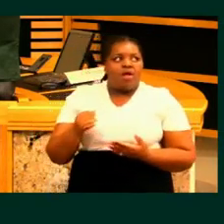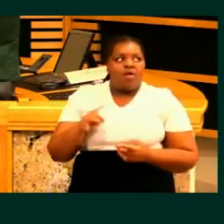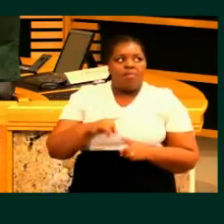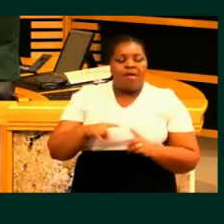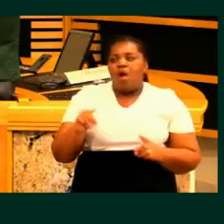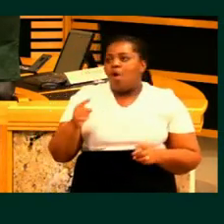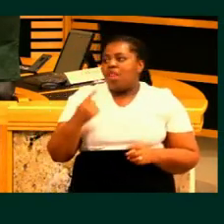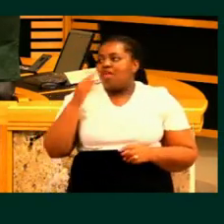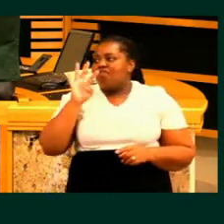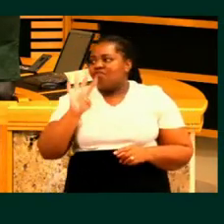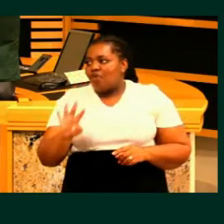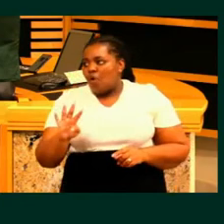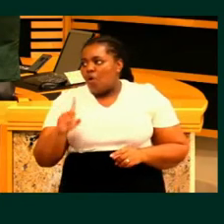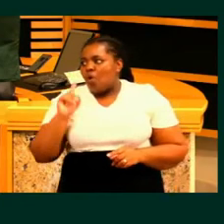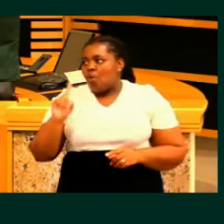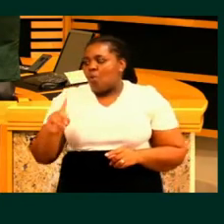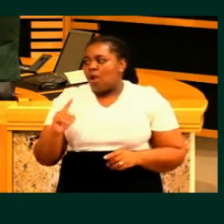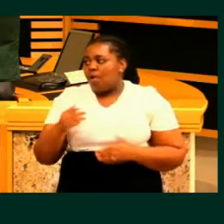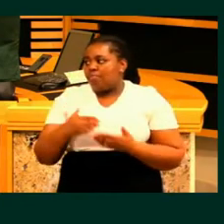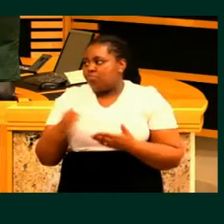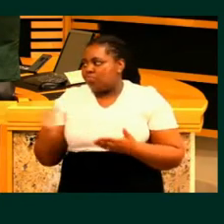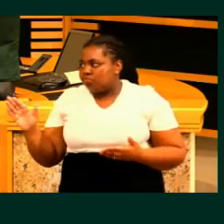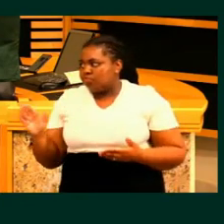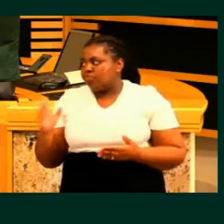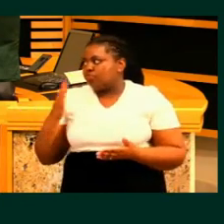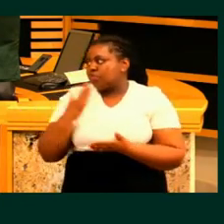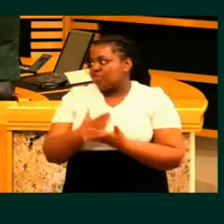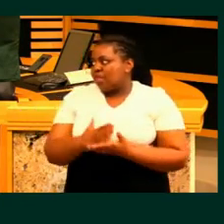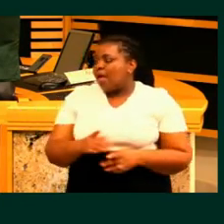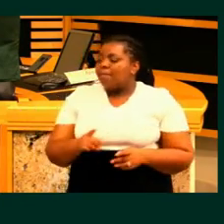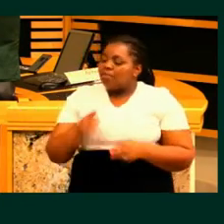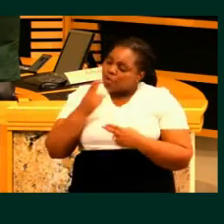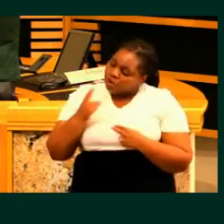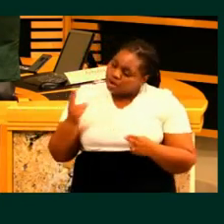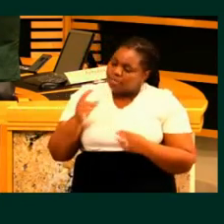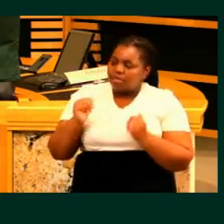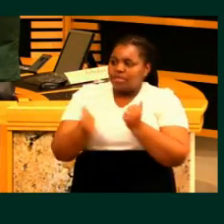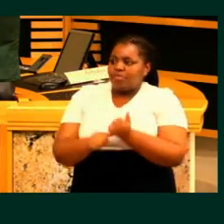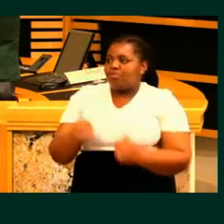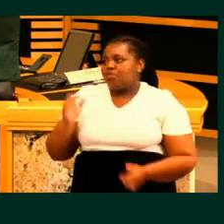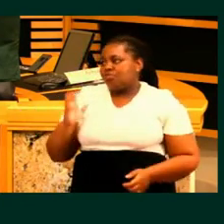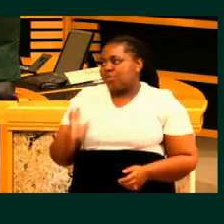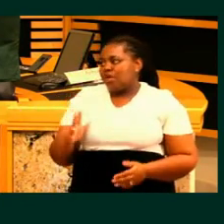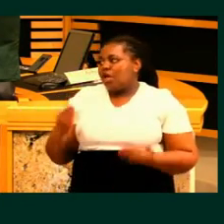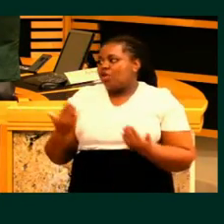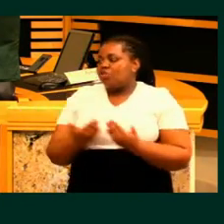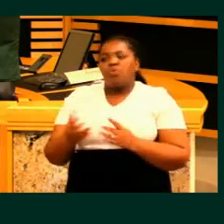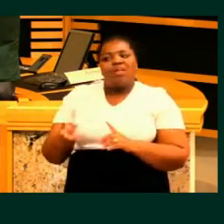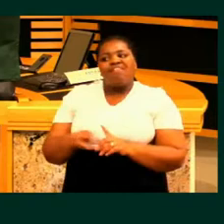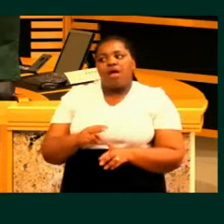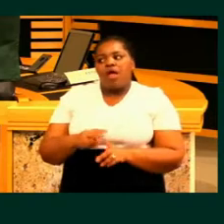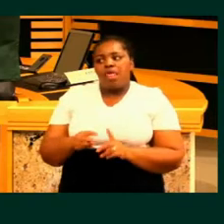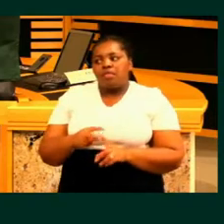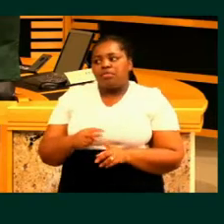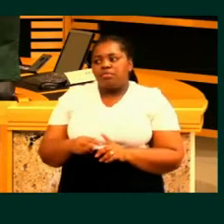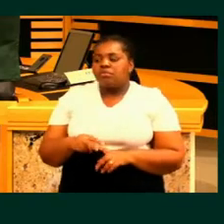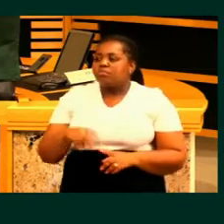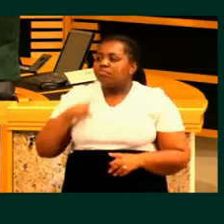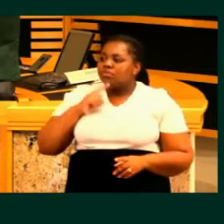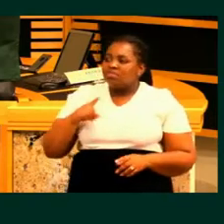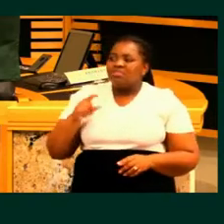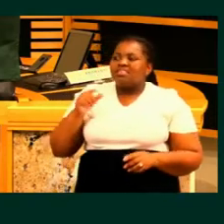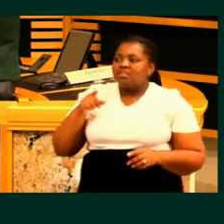four were struck off the role indefinitely honorable deputy speaker School violence transforms the school